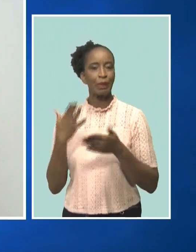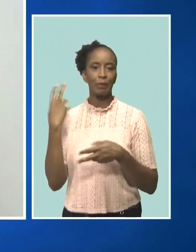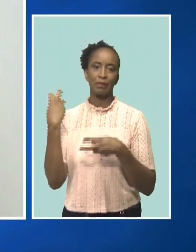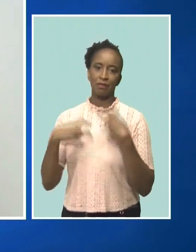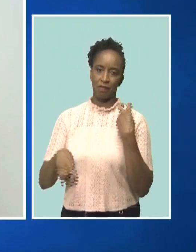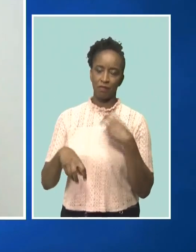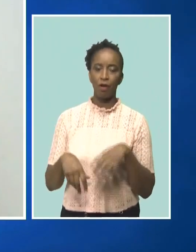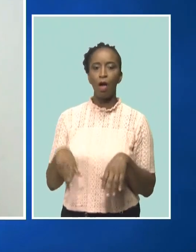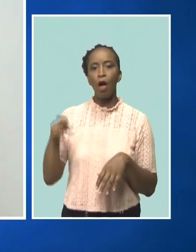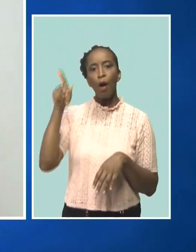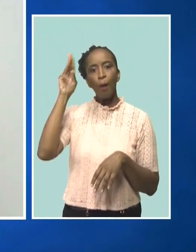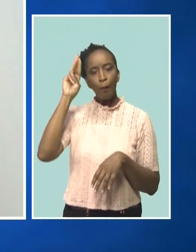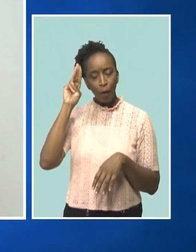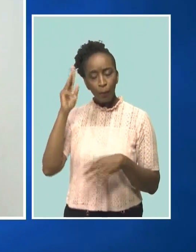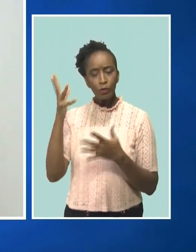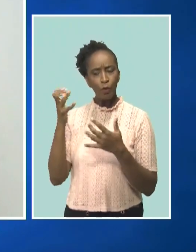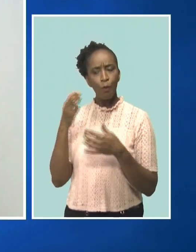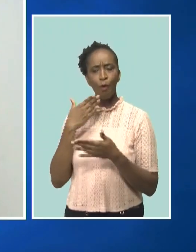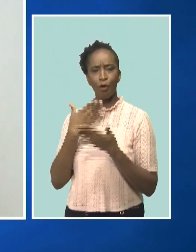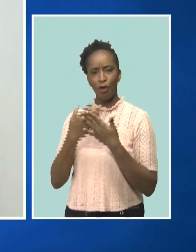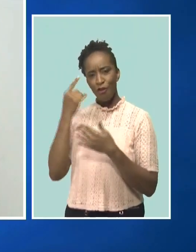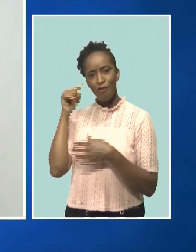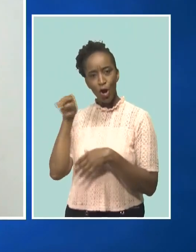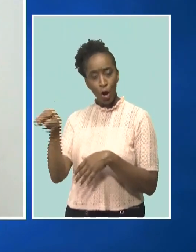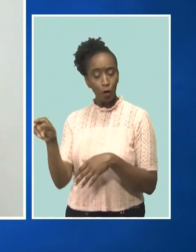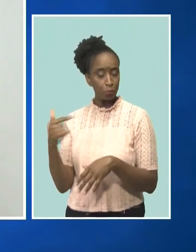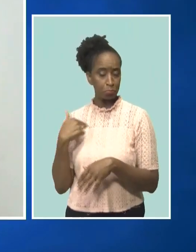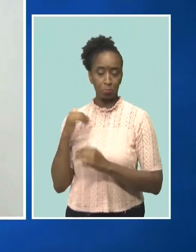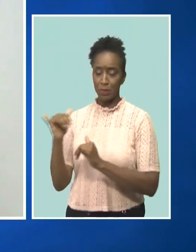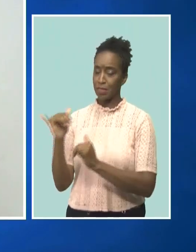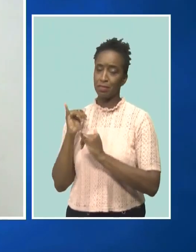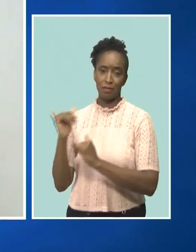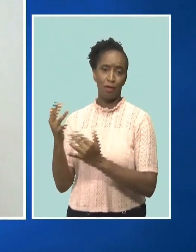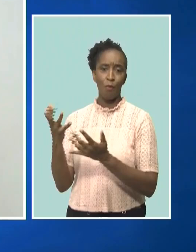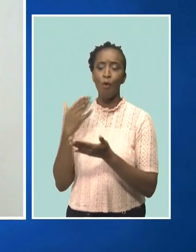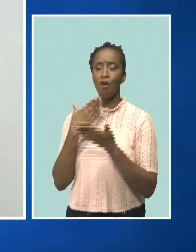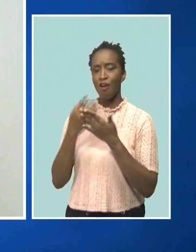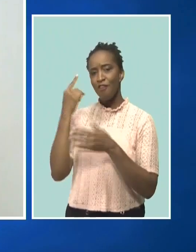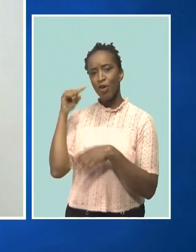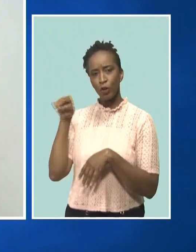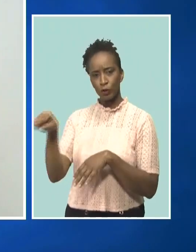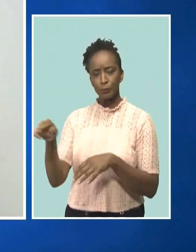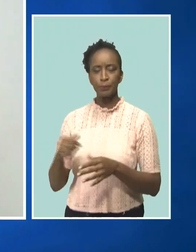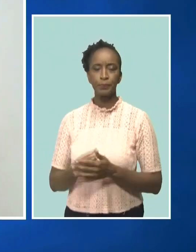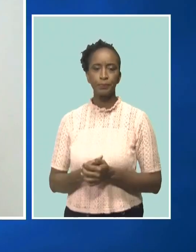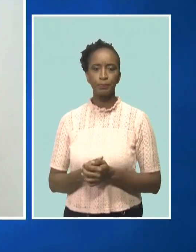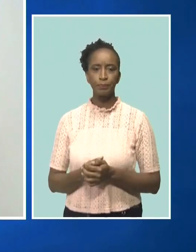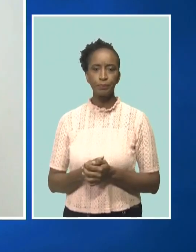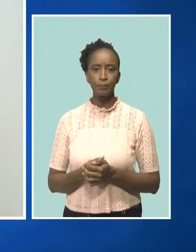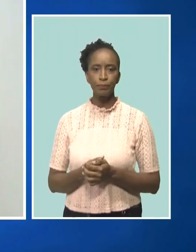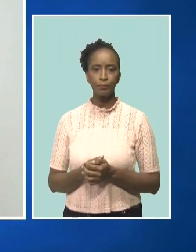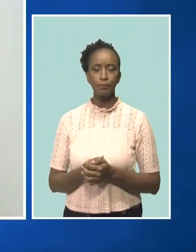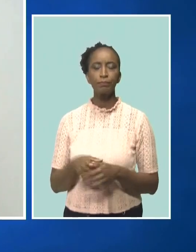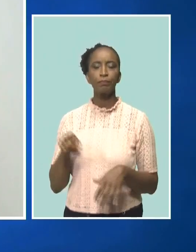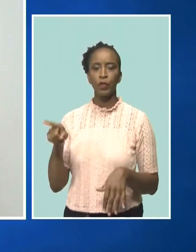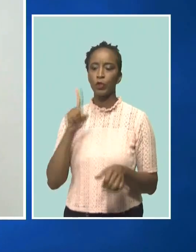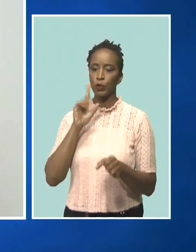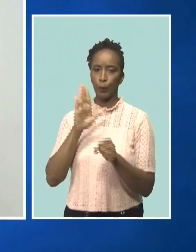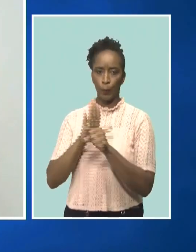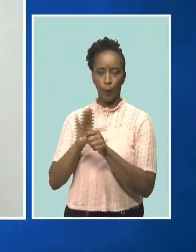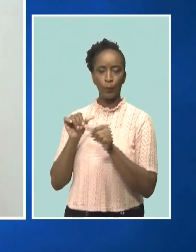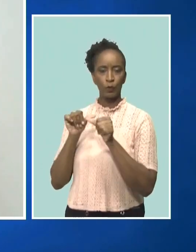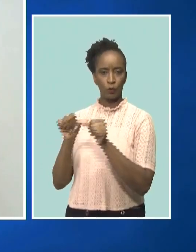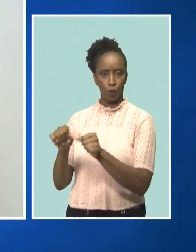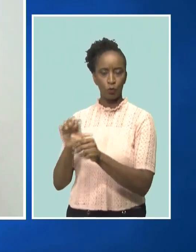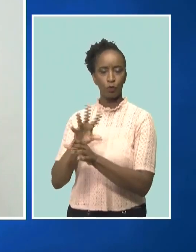her well, I also wish her well in terms of what future she has. My sense is that she has given a commitment to the Barbados Labour Party, and I